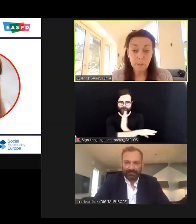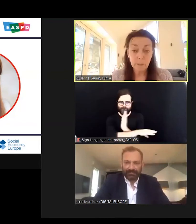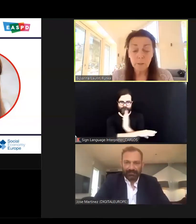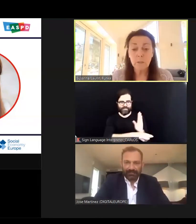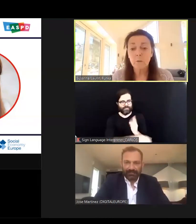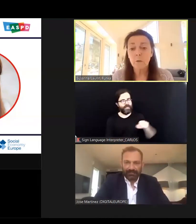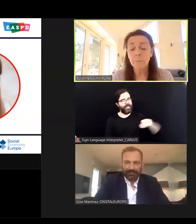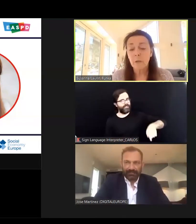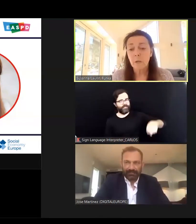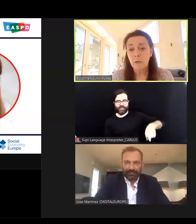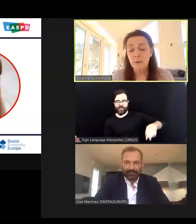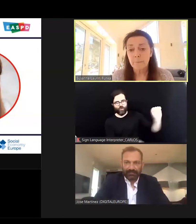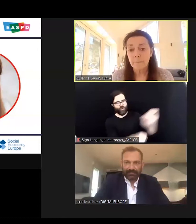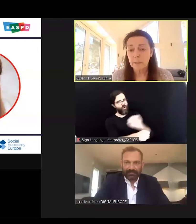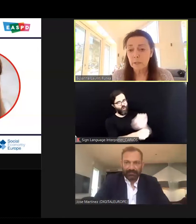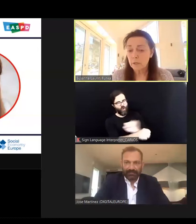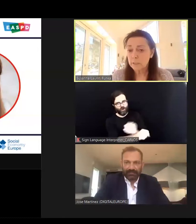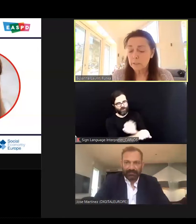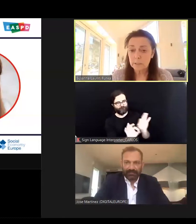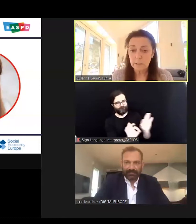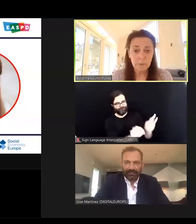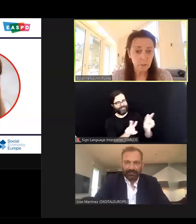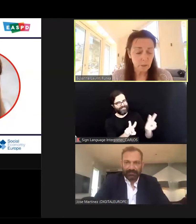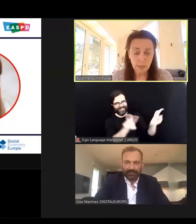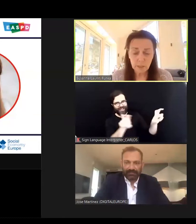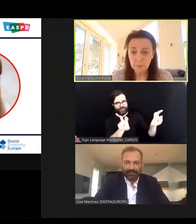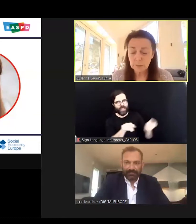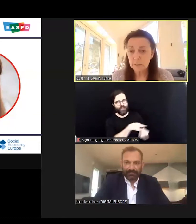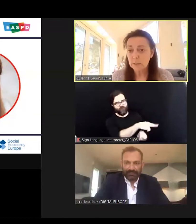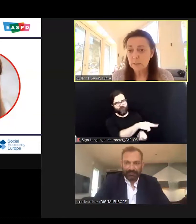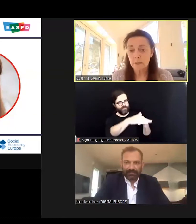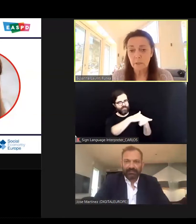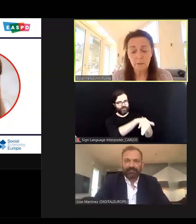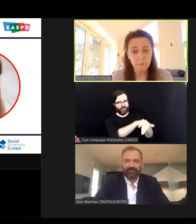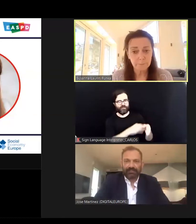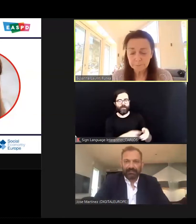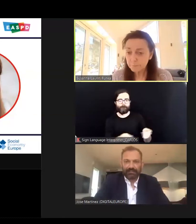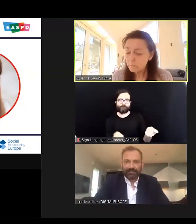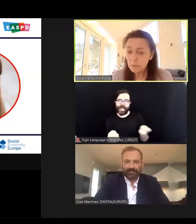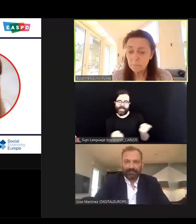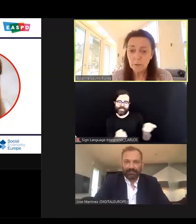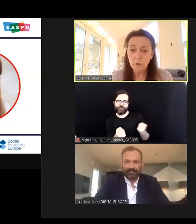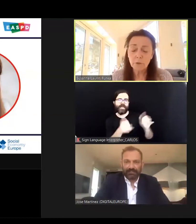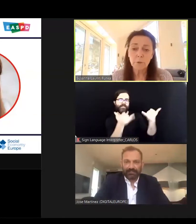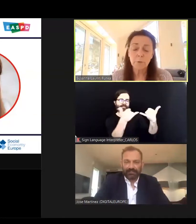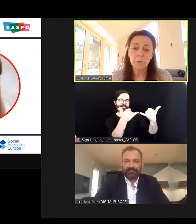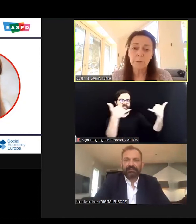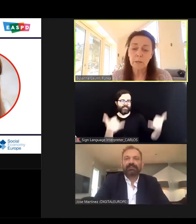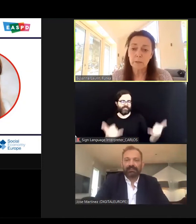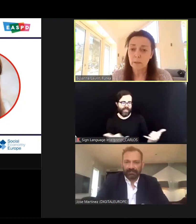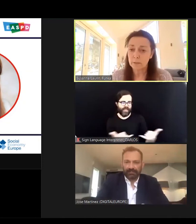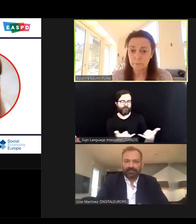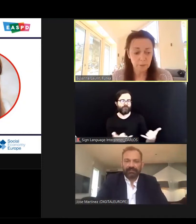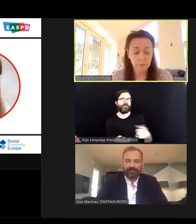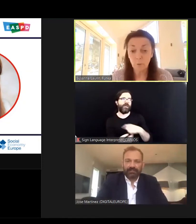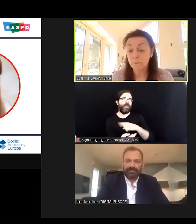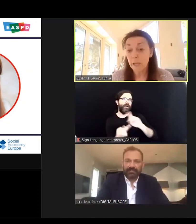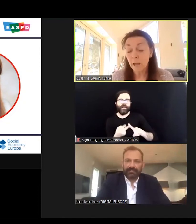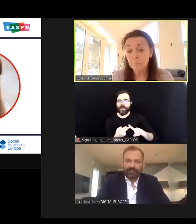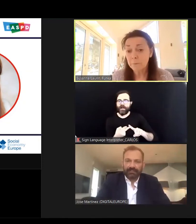it's about the European Accessibility Act, and what, according to your opinion,